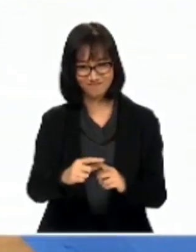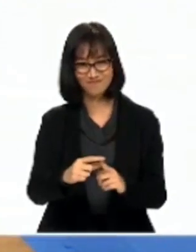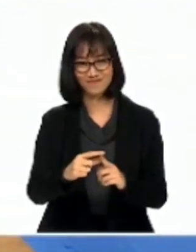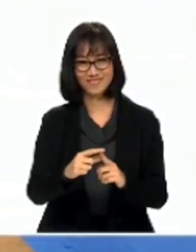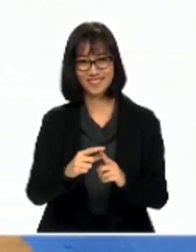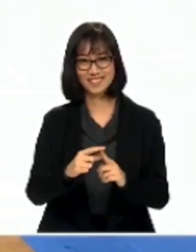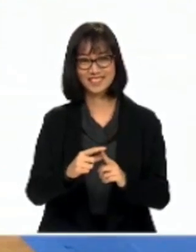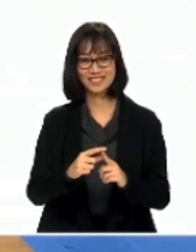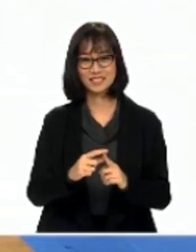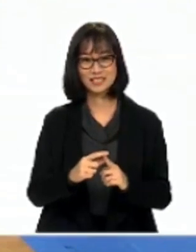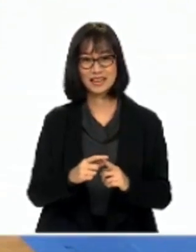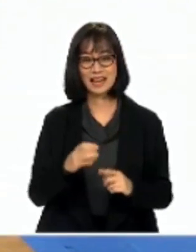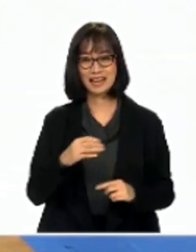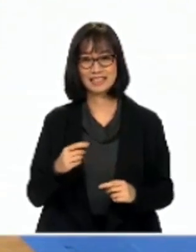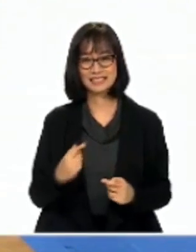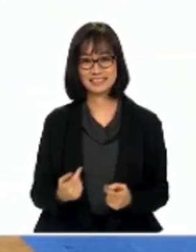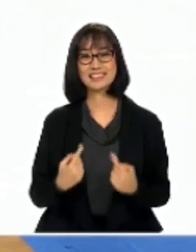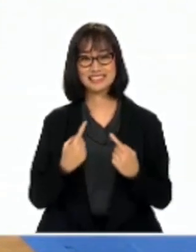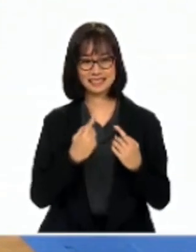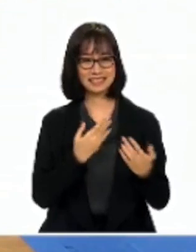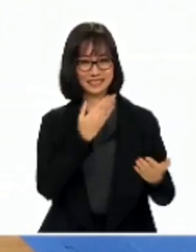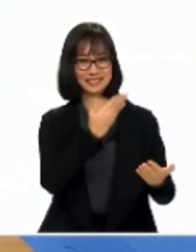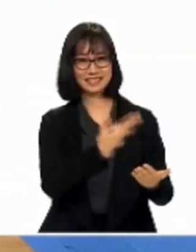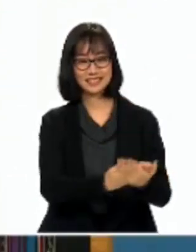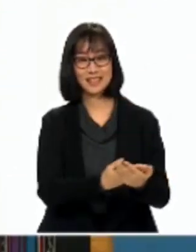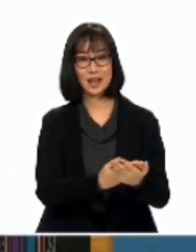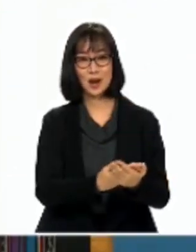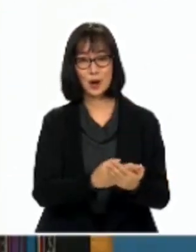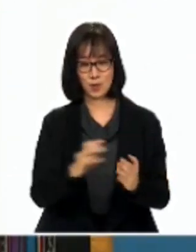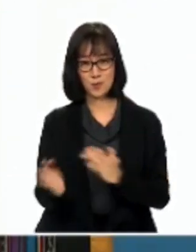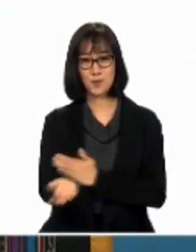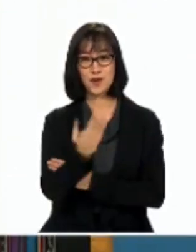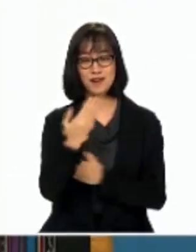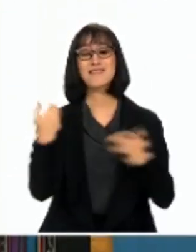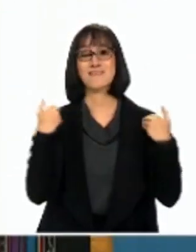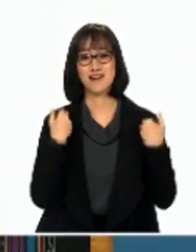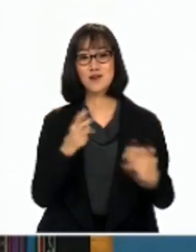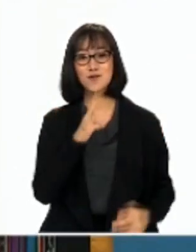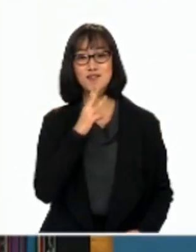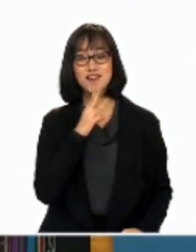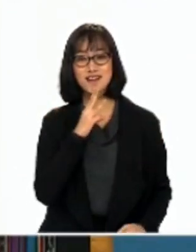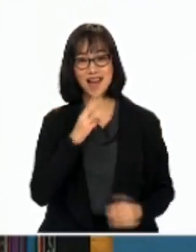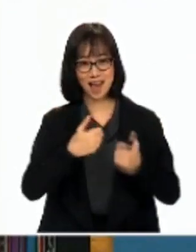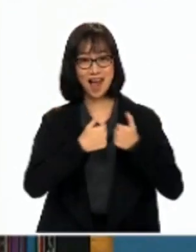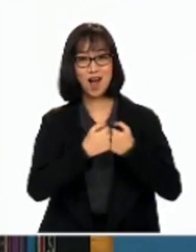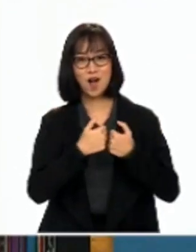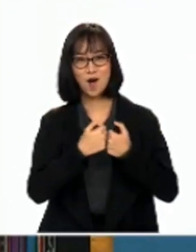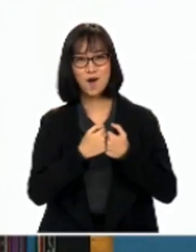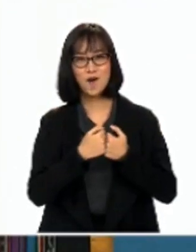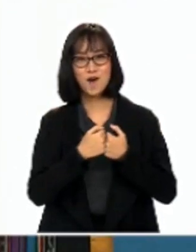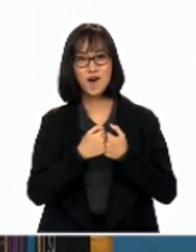then when I arrived in the morning, there was water. And my girlfriend was fresh.